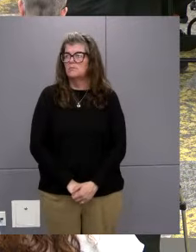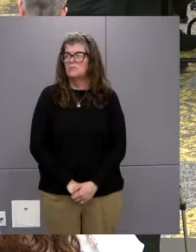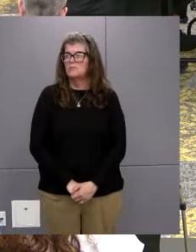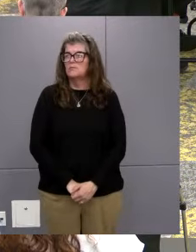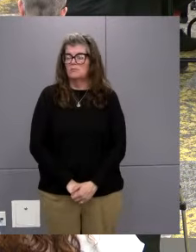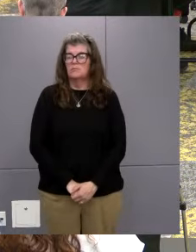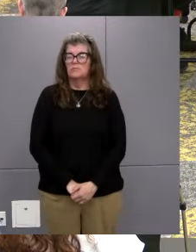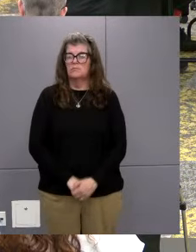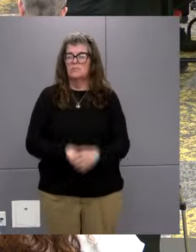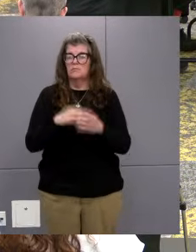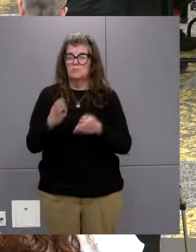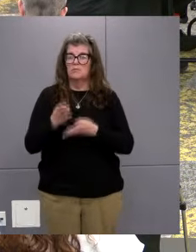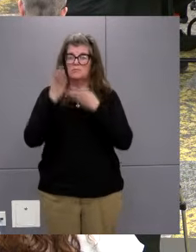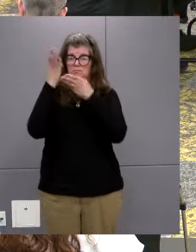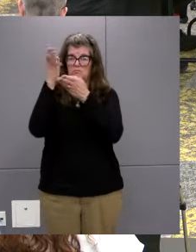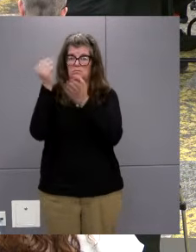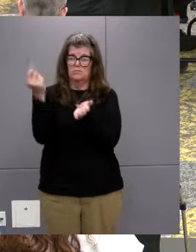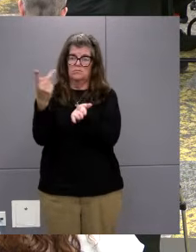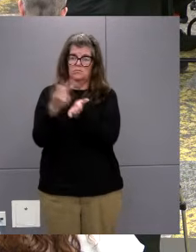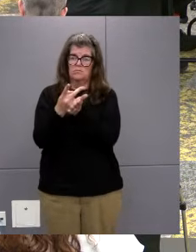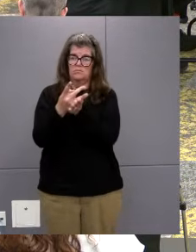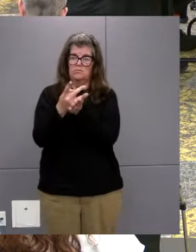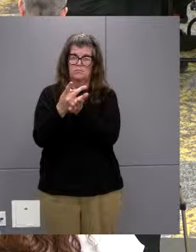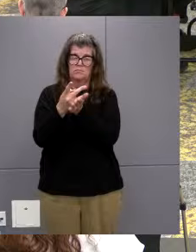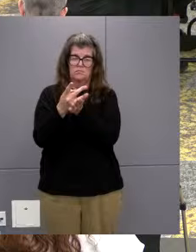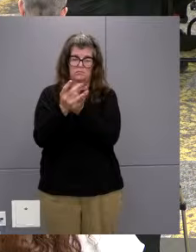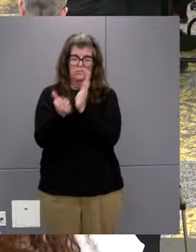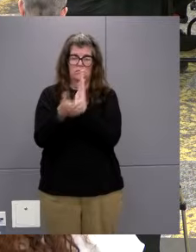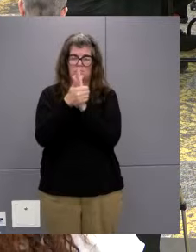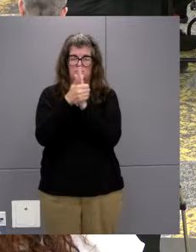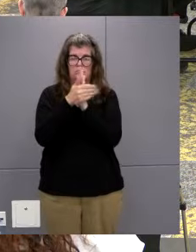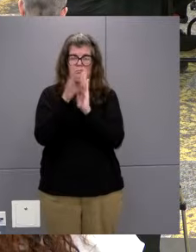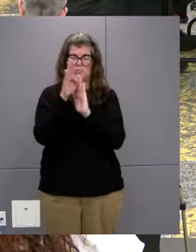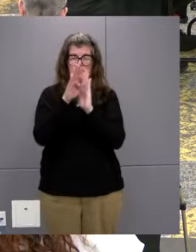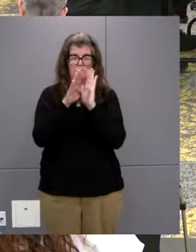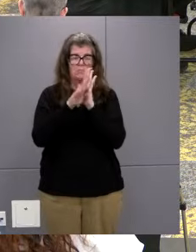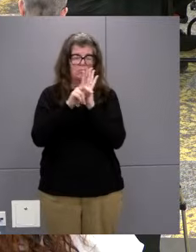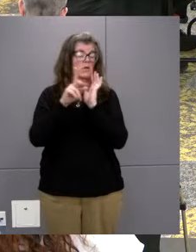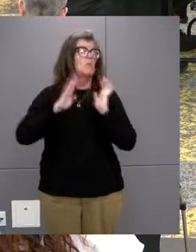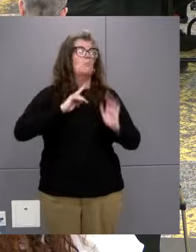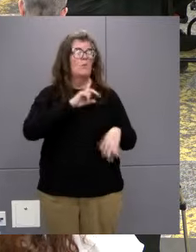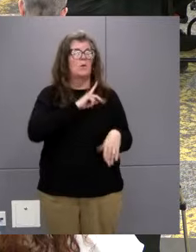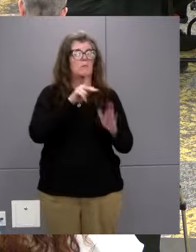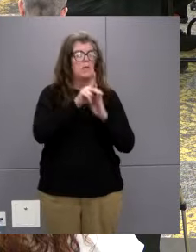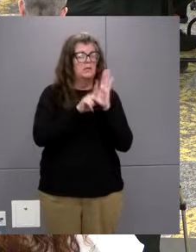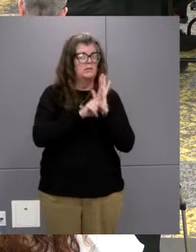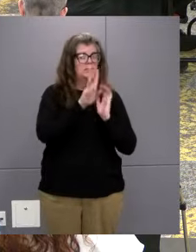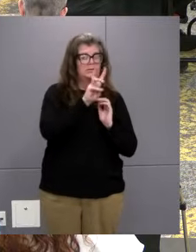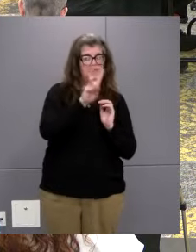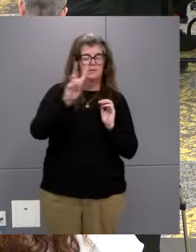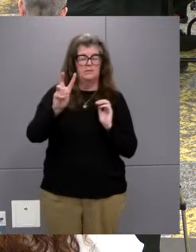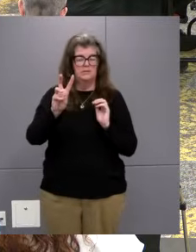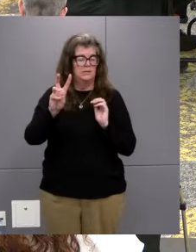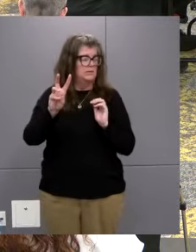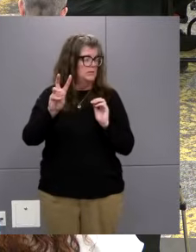The motion is to approve the proposed amendment to Board Policy 1660, voting method.